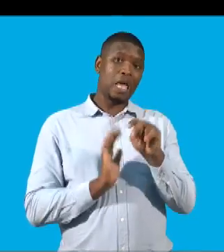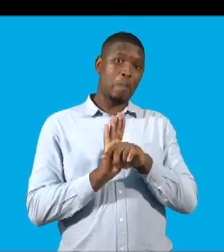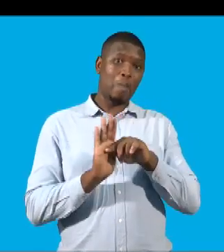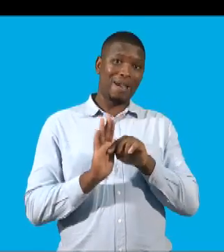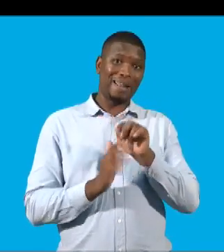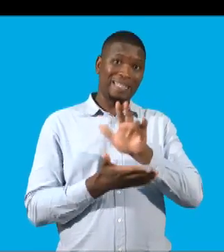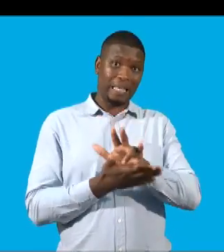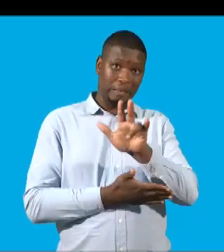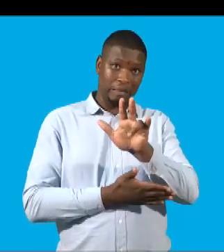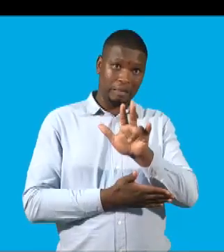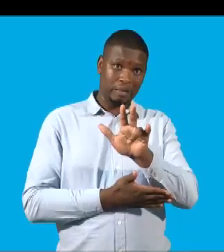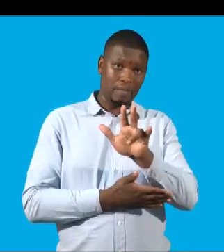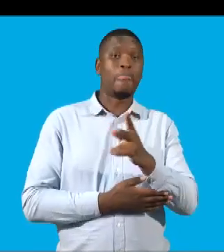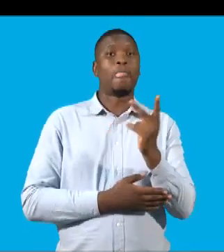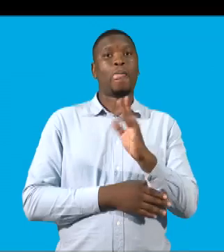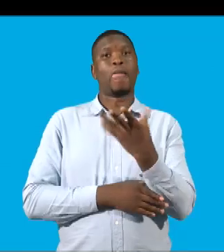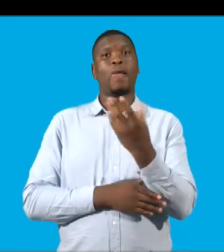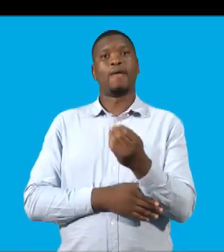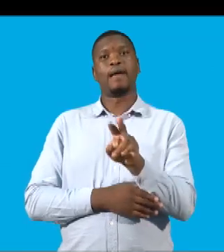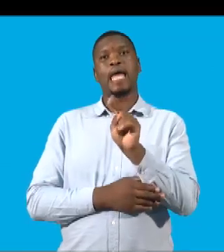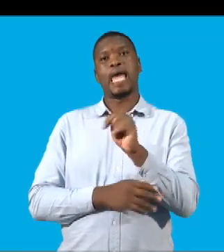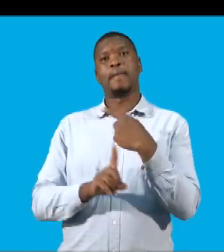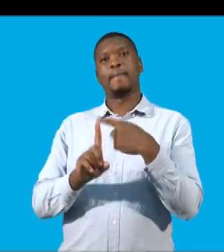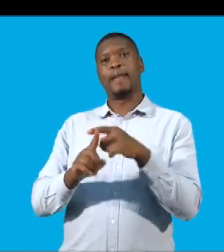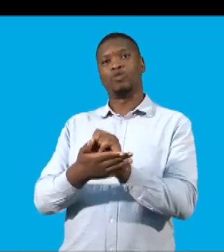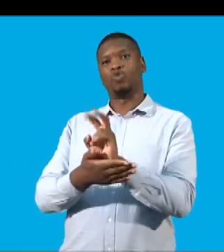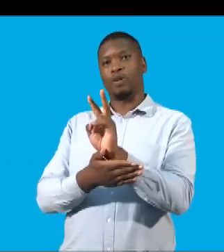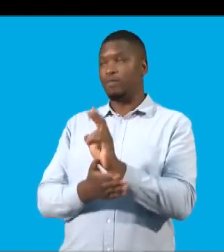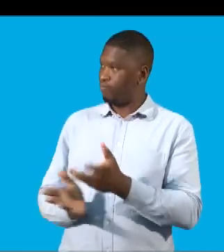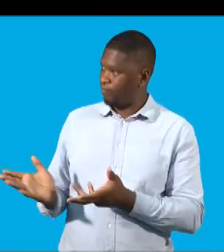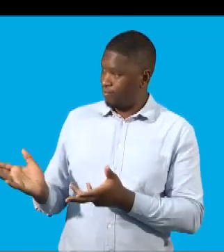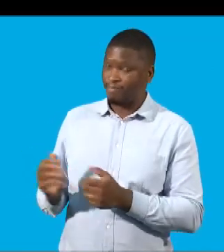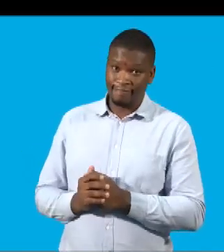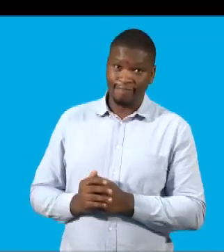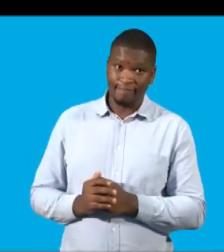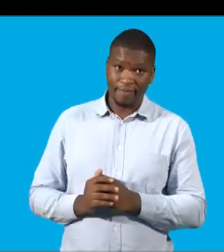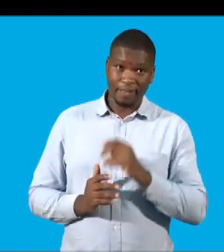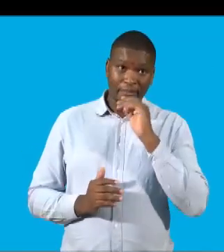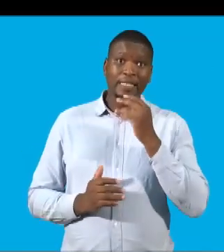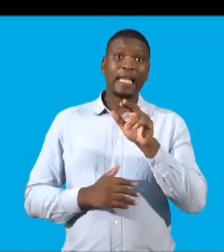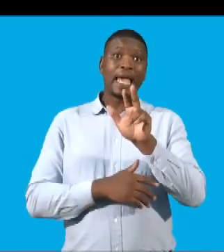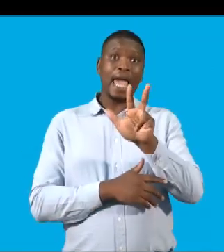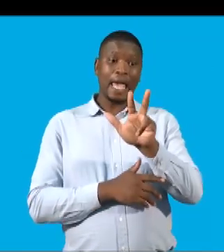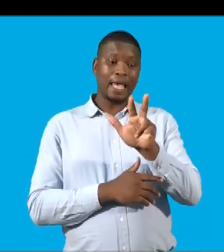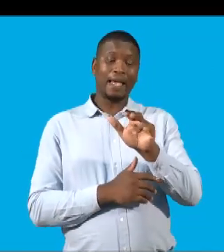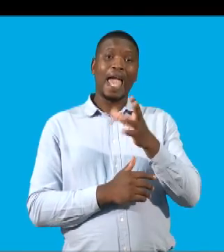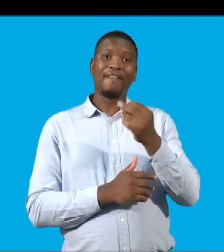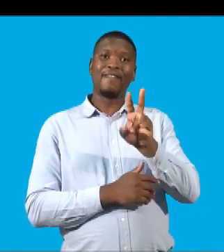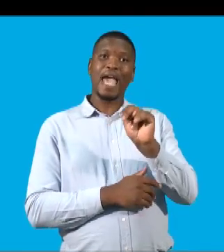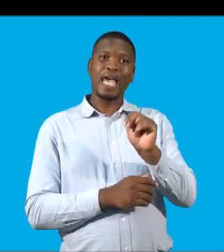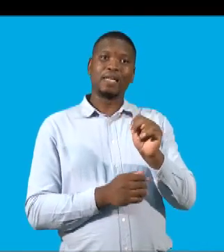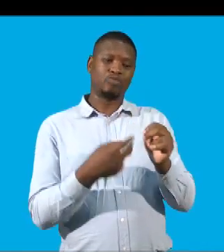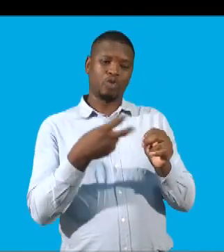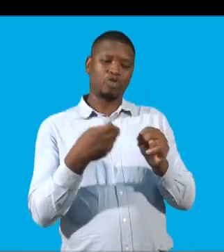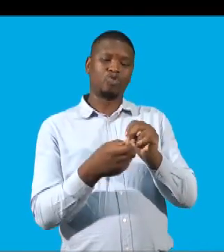n minus 18, and we also have an n plus 12. That gives us two values for n. N is equals to